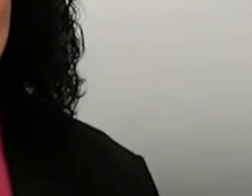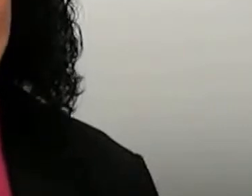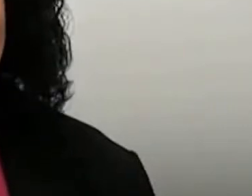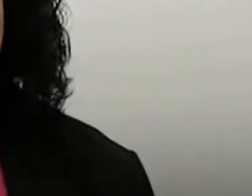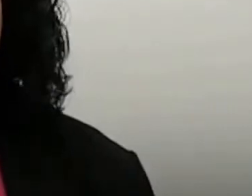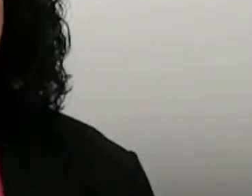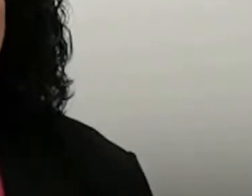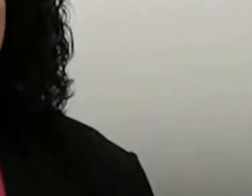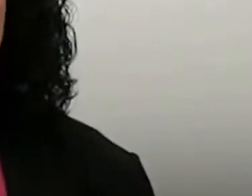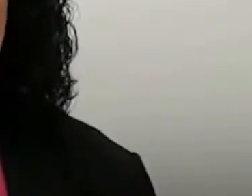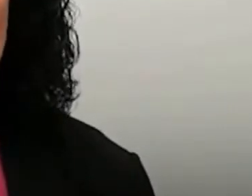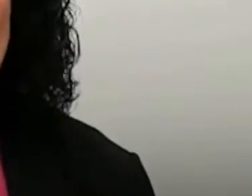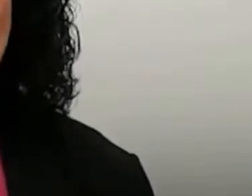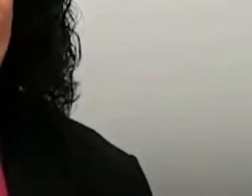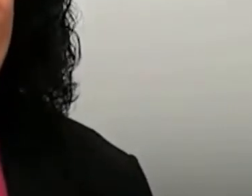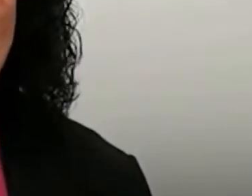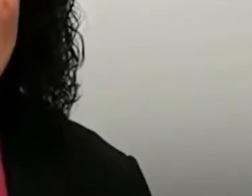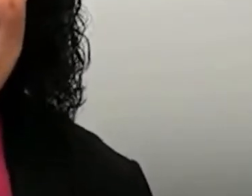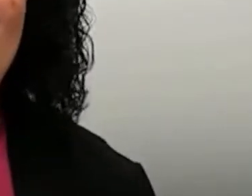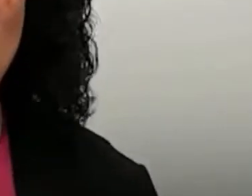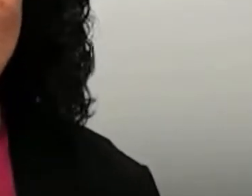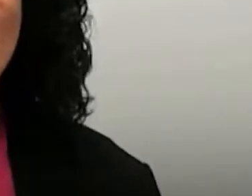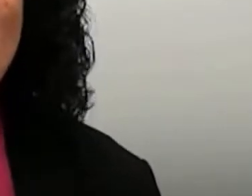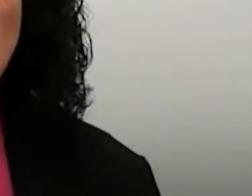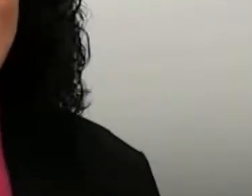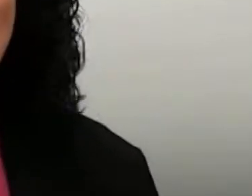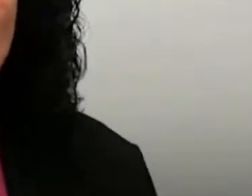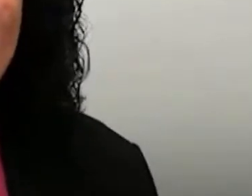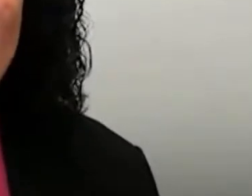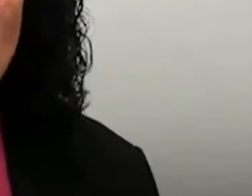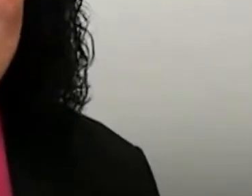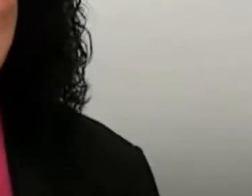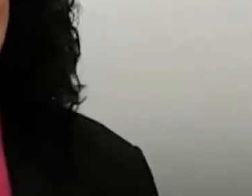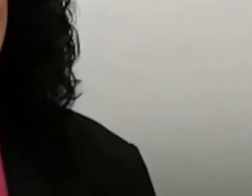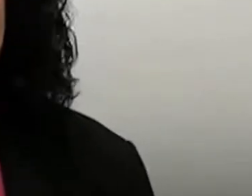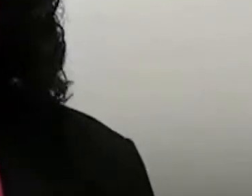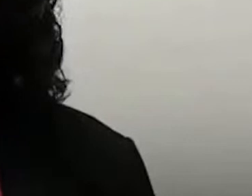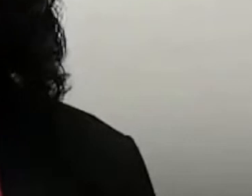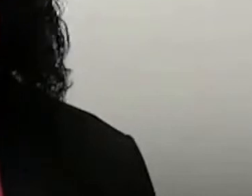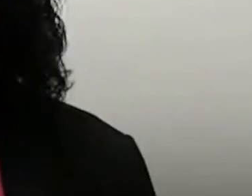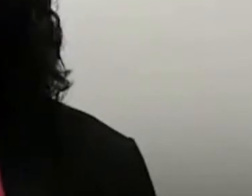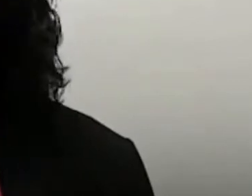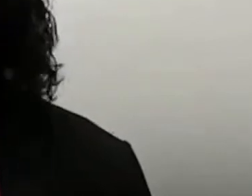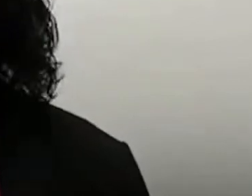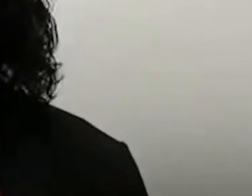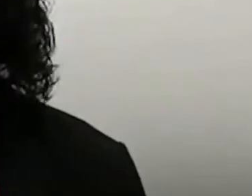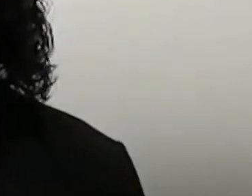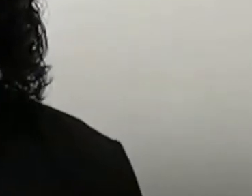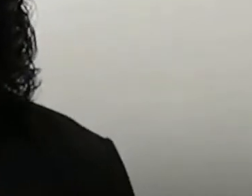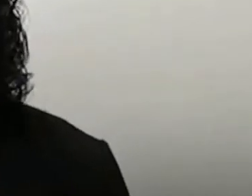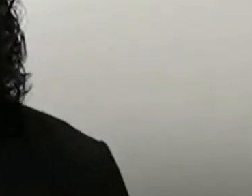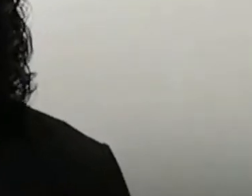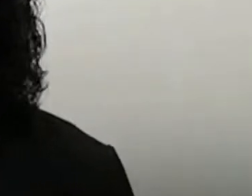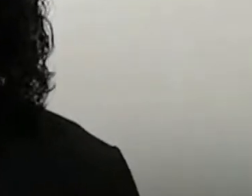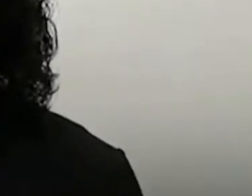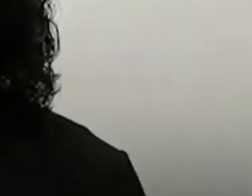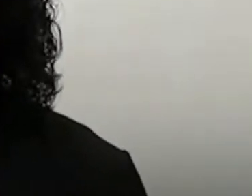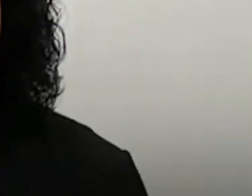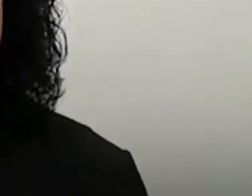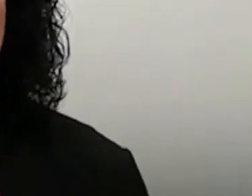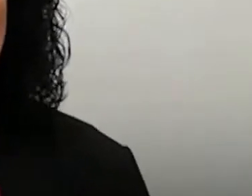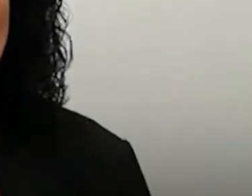Lisa Mensa, President and CEO of Opportunity Finance Network, an extraordinary group of 350 community development